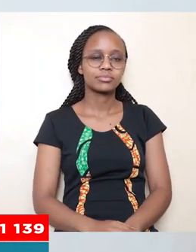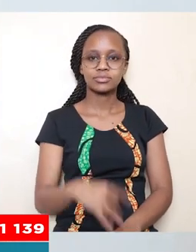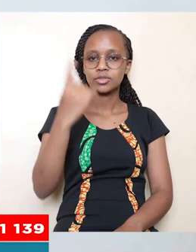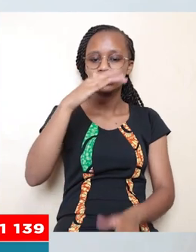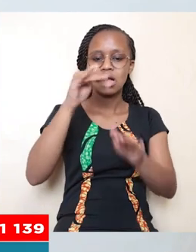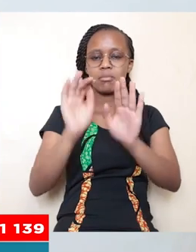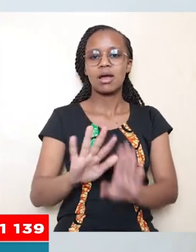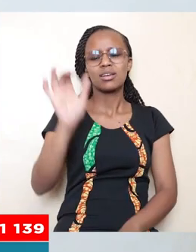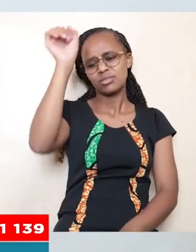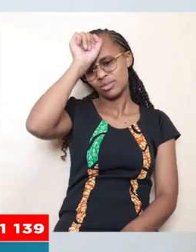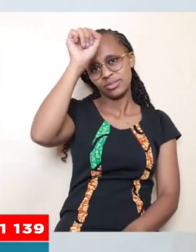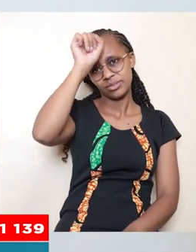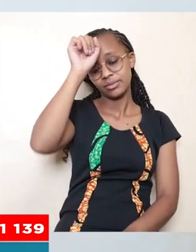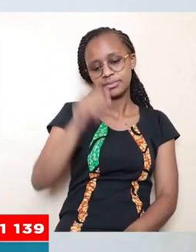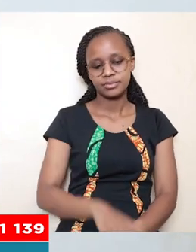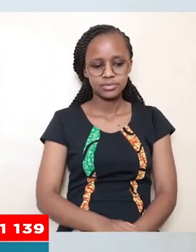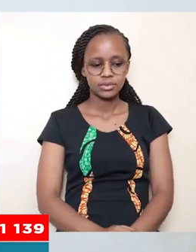Tutakuja mazishi ya mjiga.